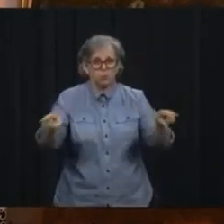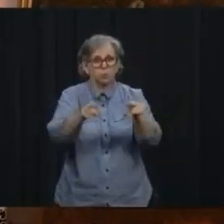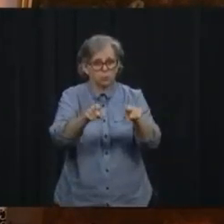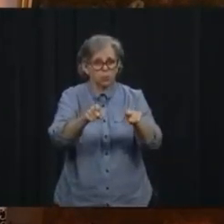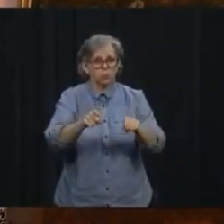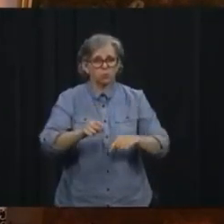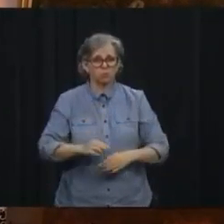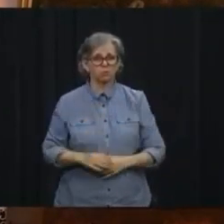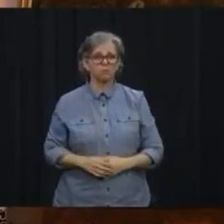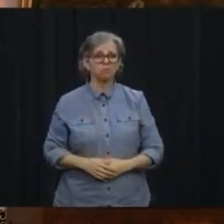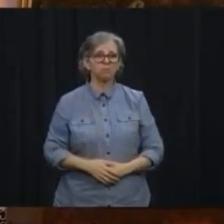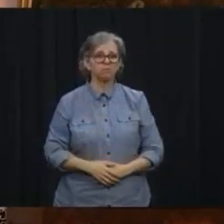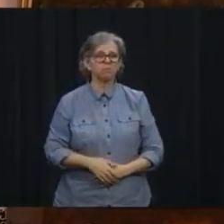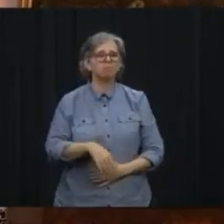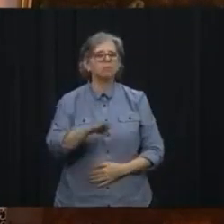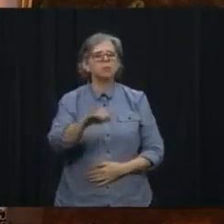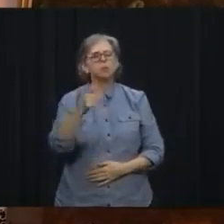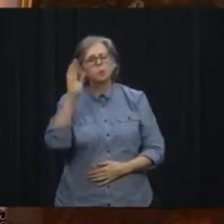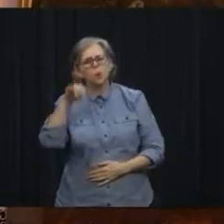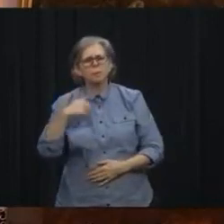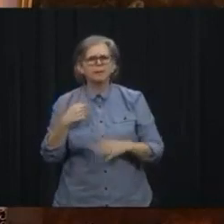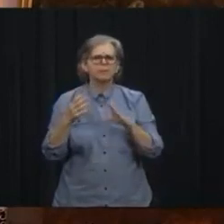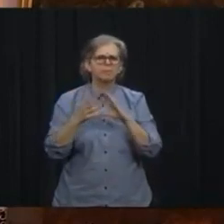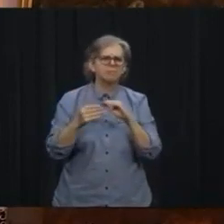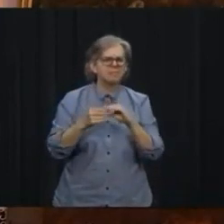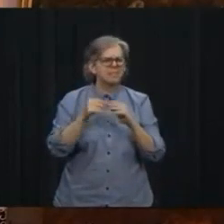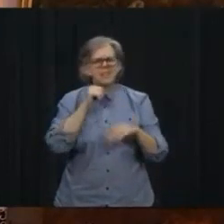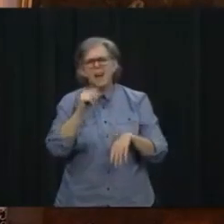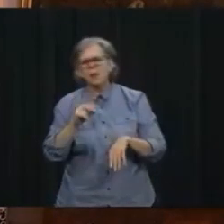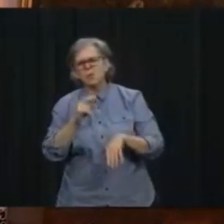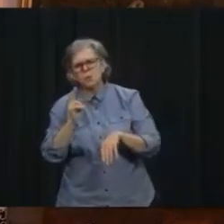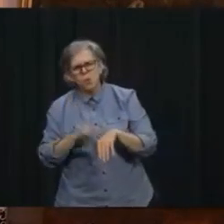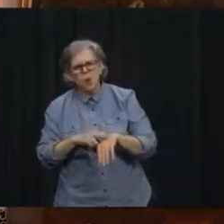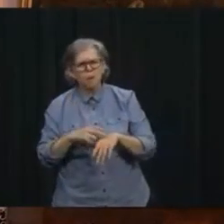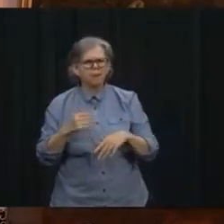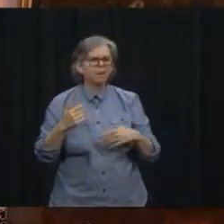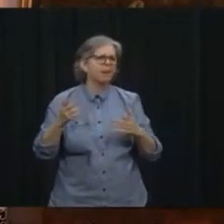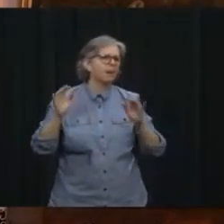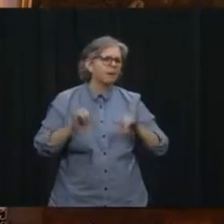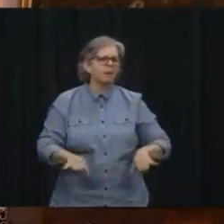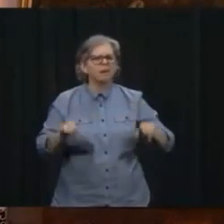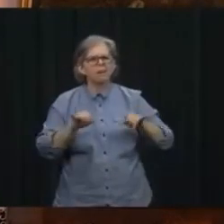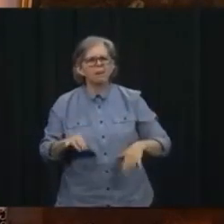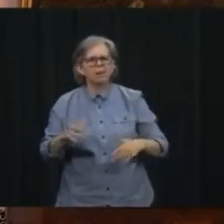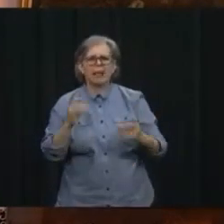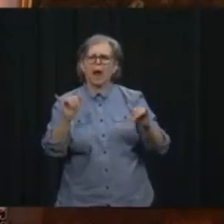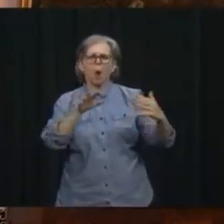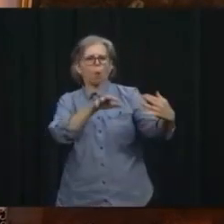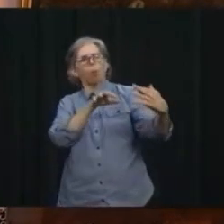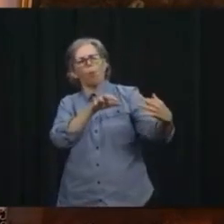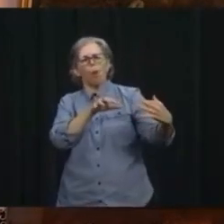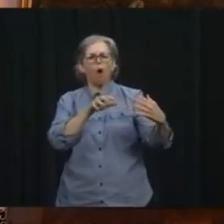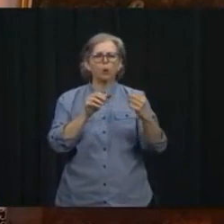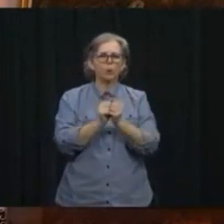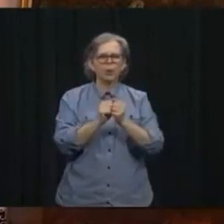today, tomorrow, will determine how many of us